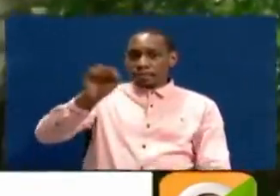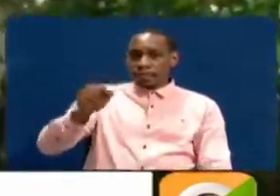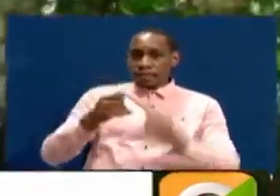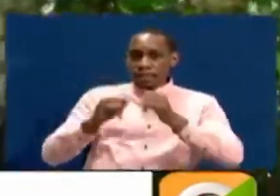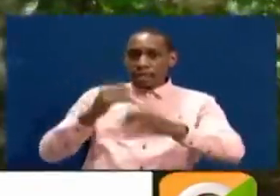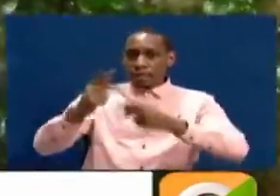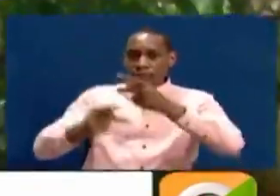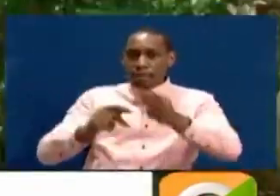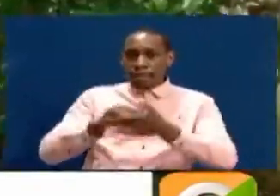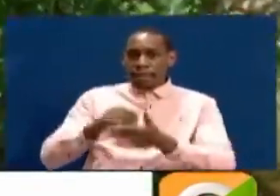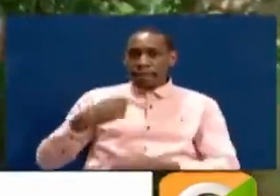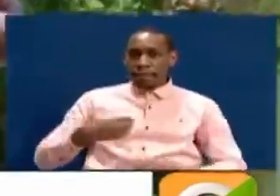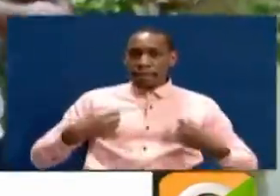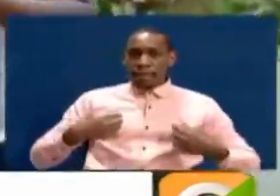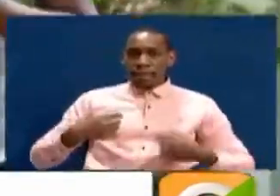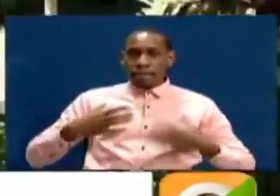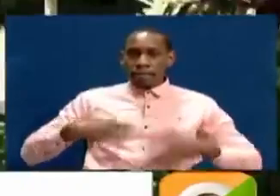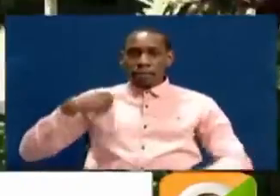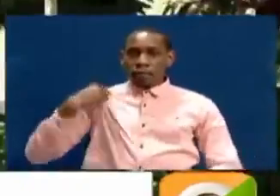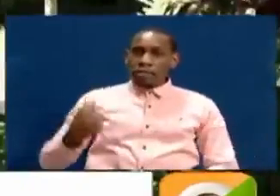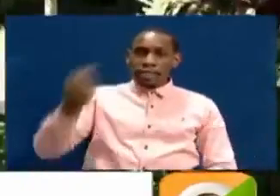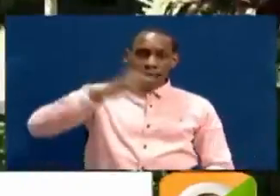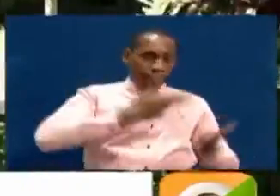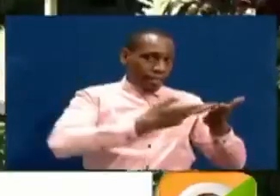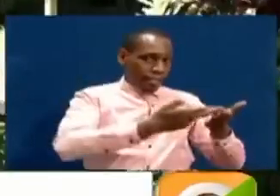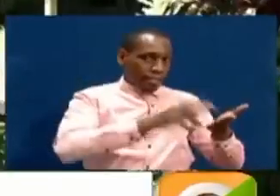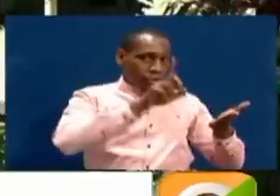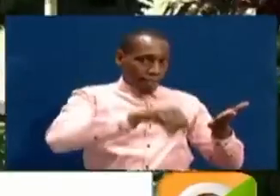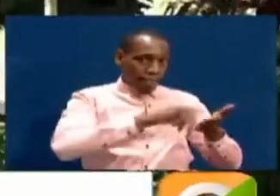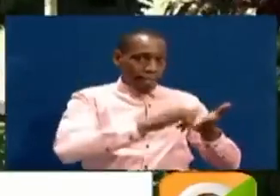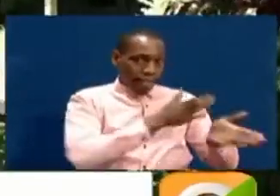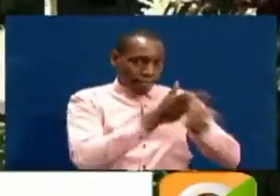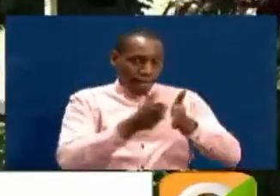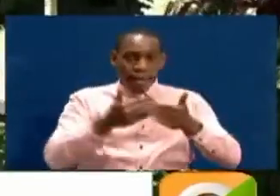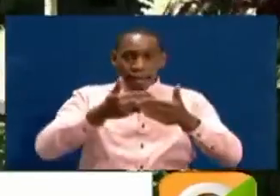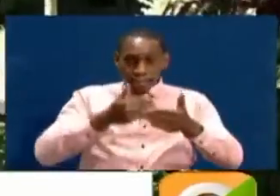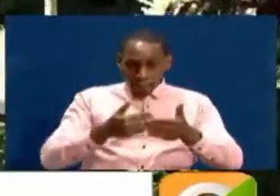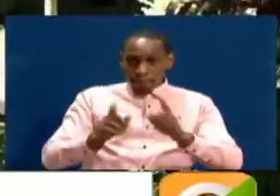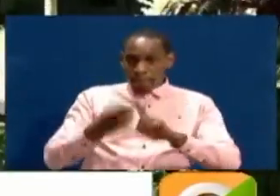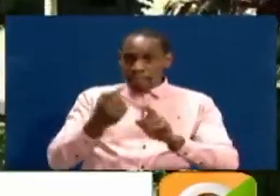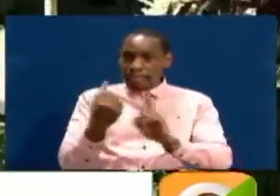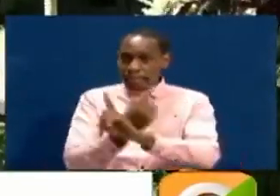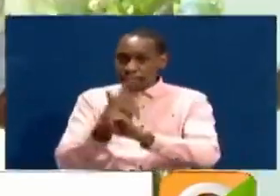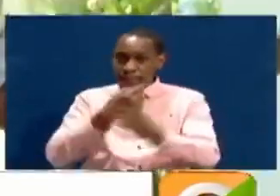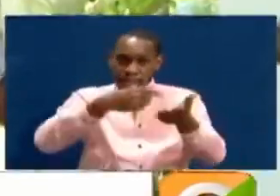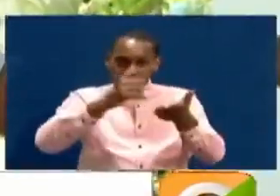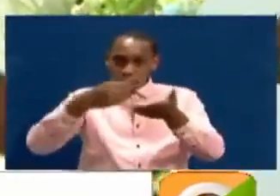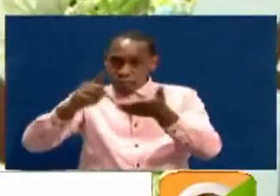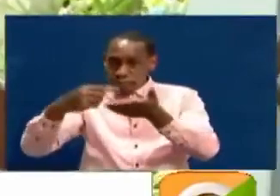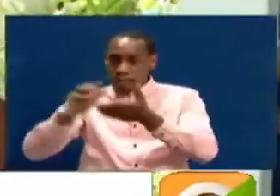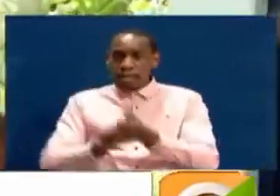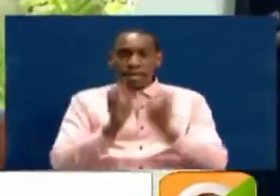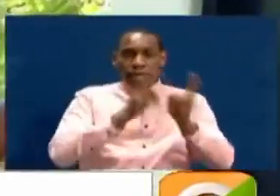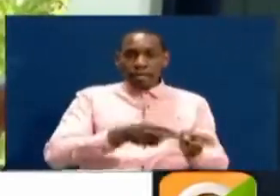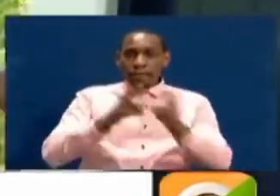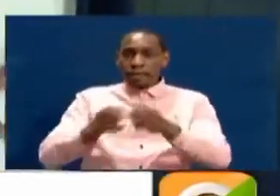trial process, the volunteers always make their way here for registration as scheduled before they undergo various clearances. So we normally